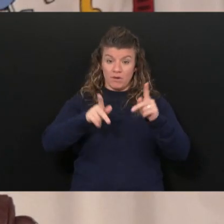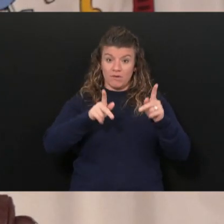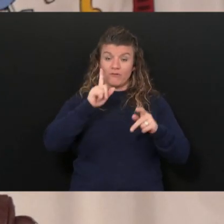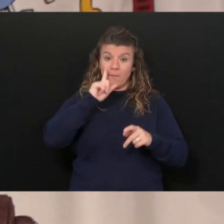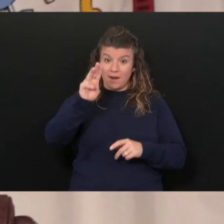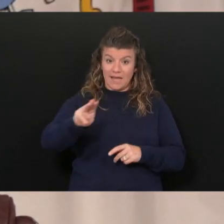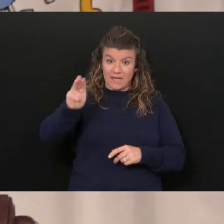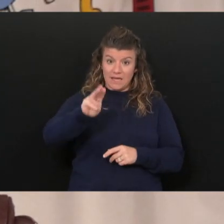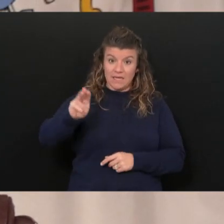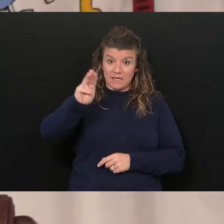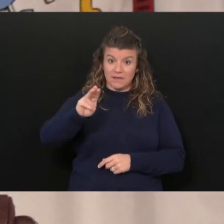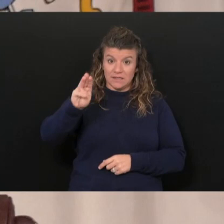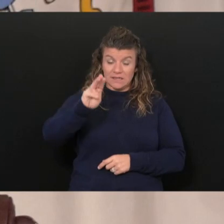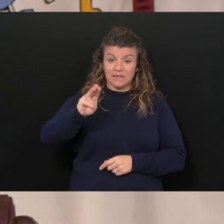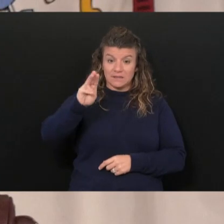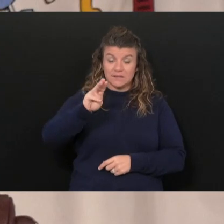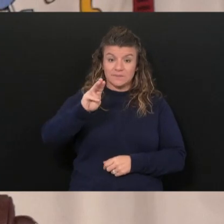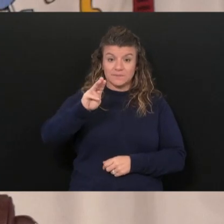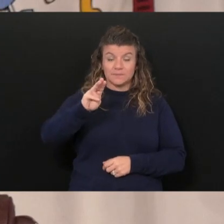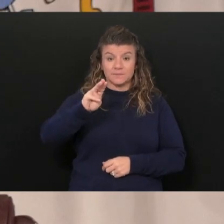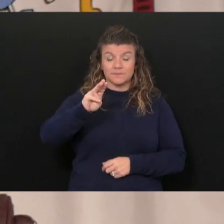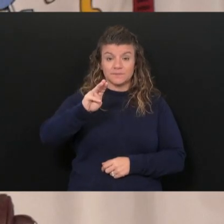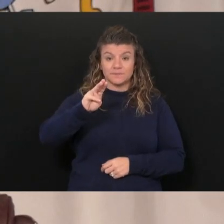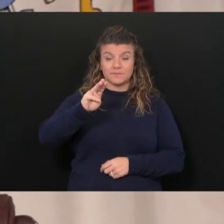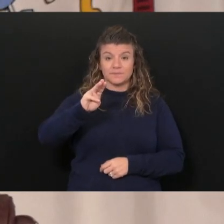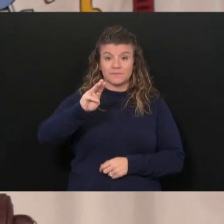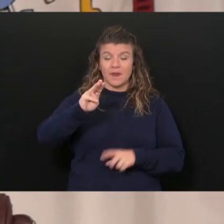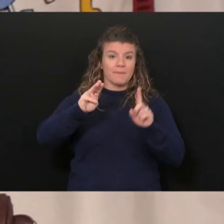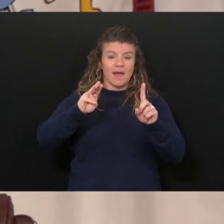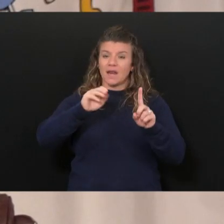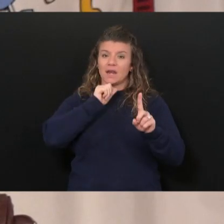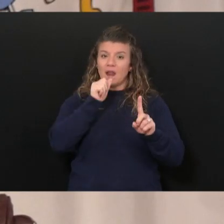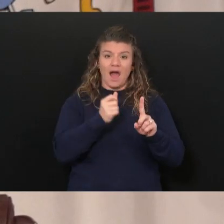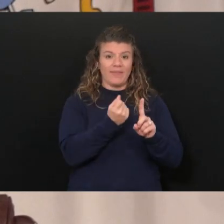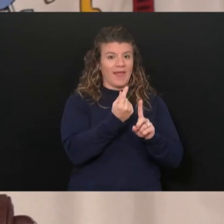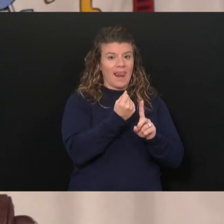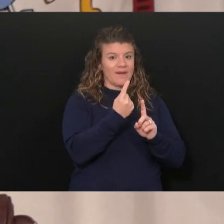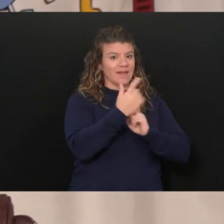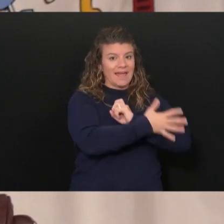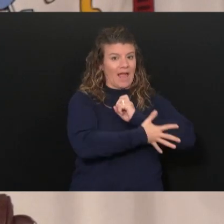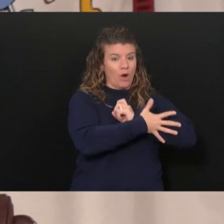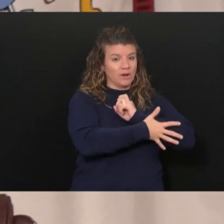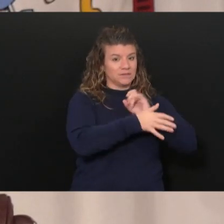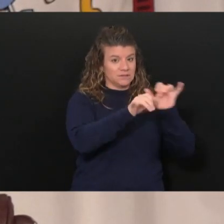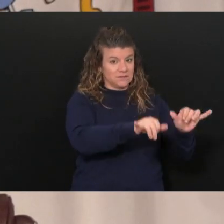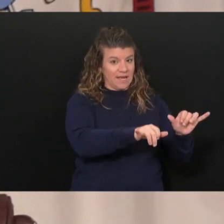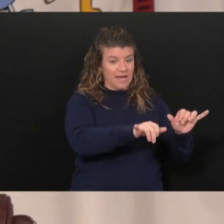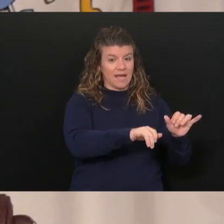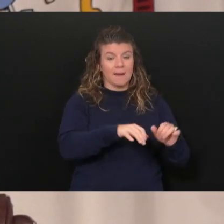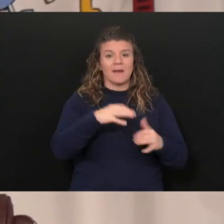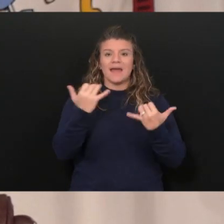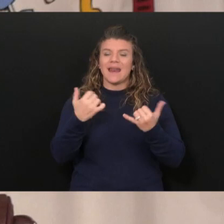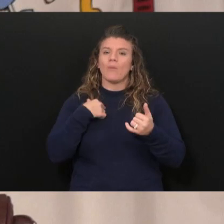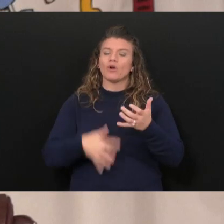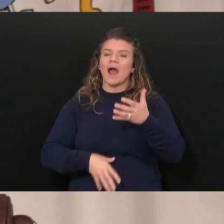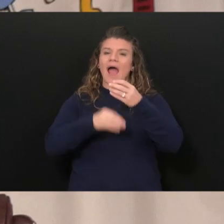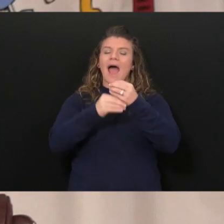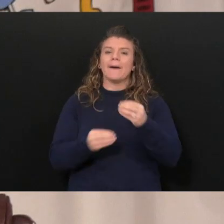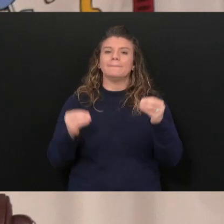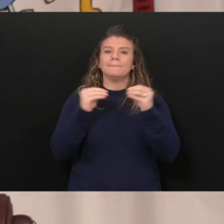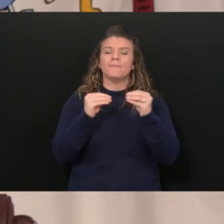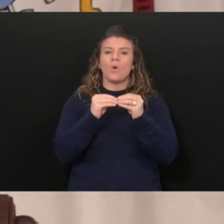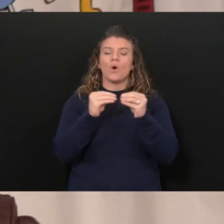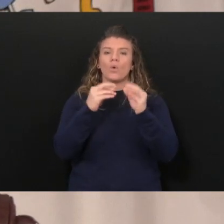Monday, other than the hotspot counties and statewide. We're going to issue additional guidelines